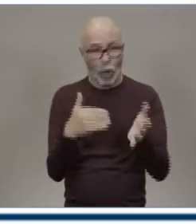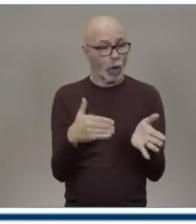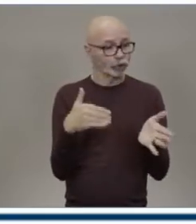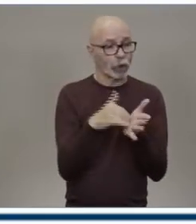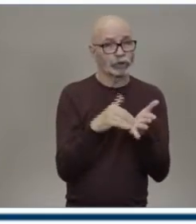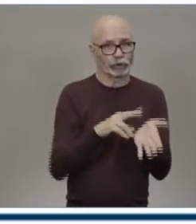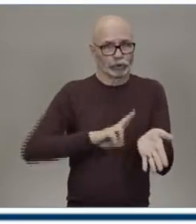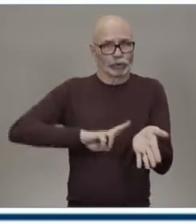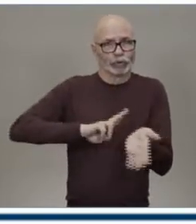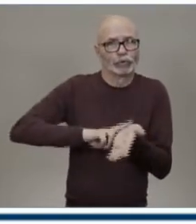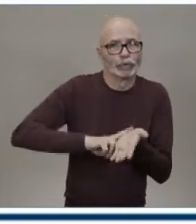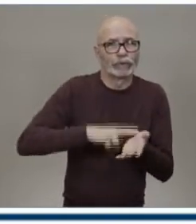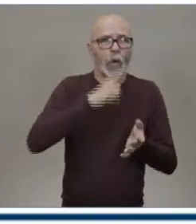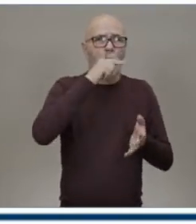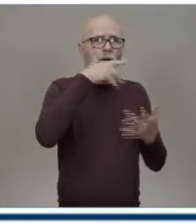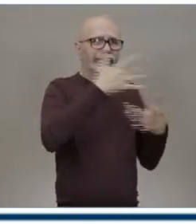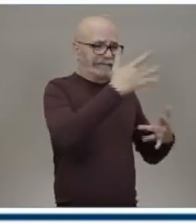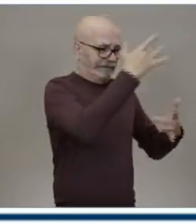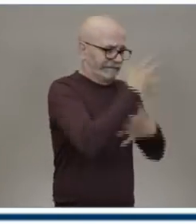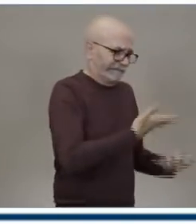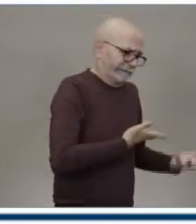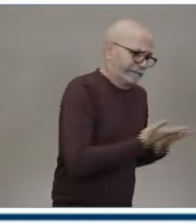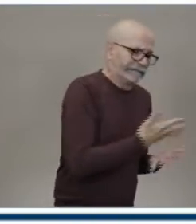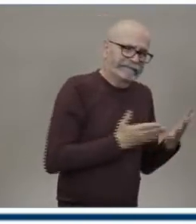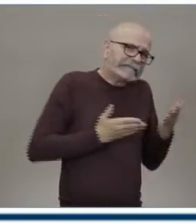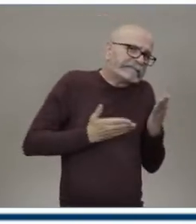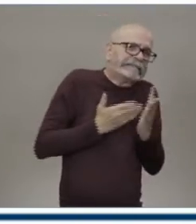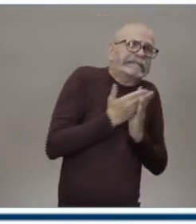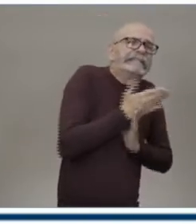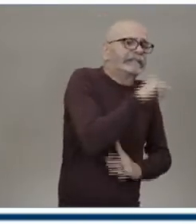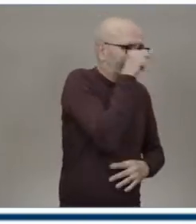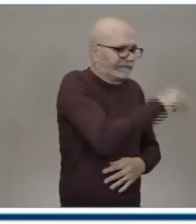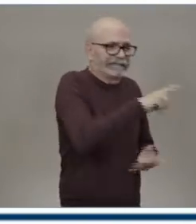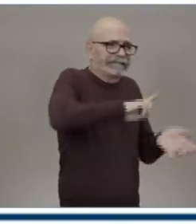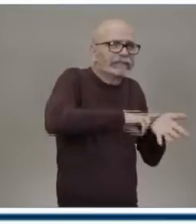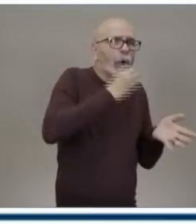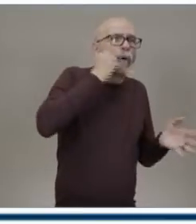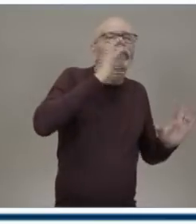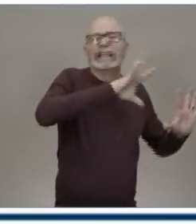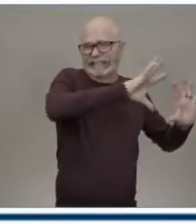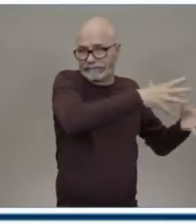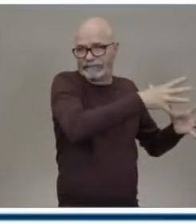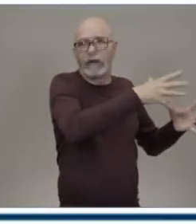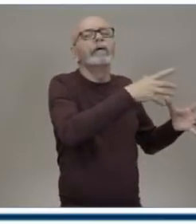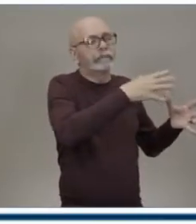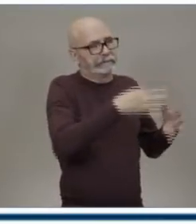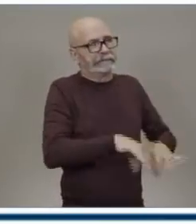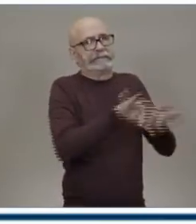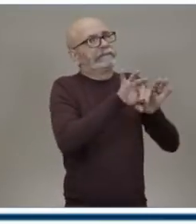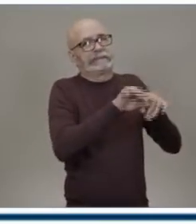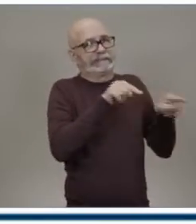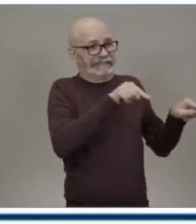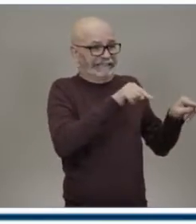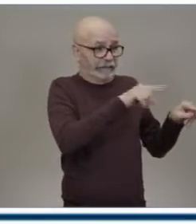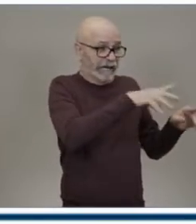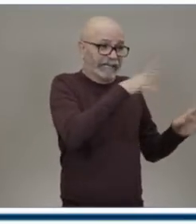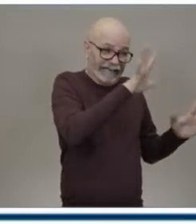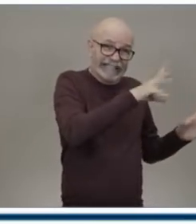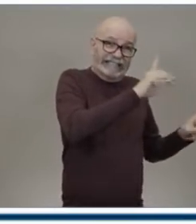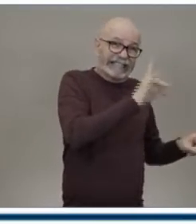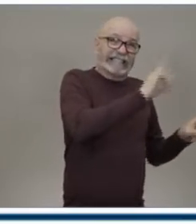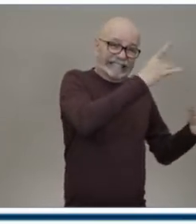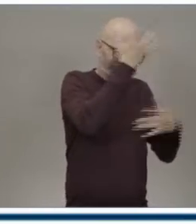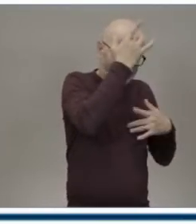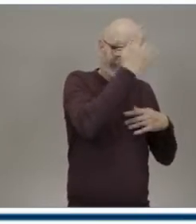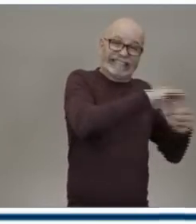directly involved in the response to COVID. So they're likely that, they may well be treating somebody who's a COVID